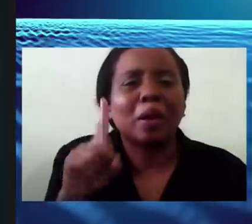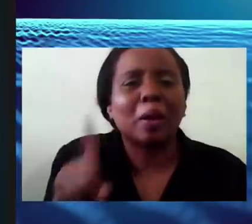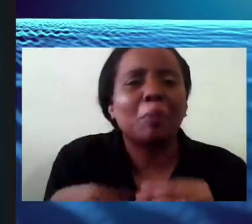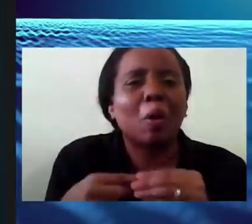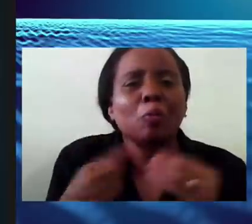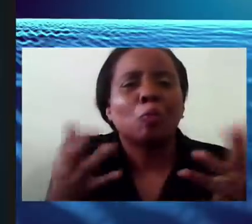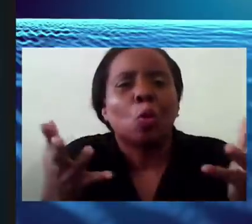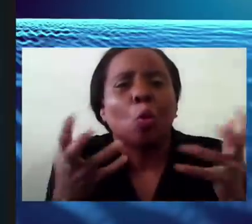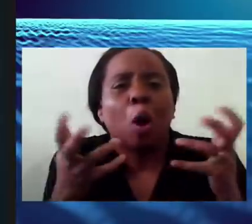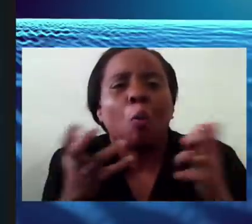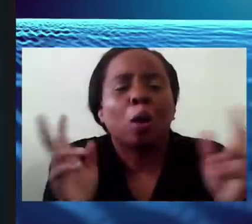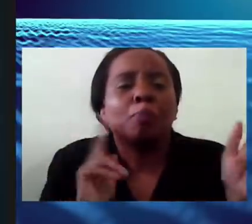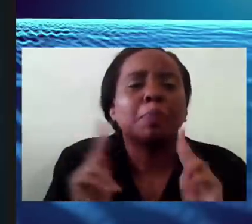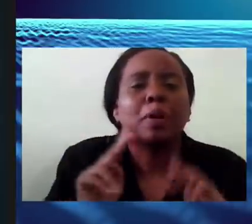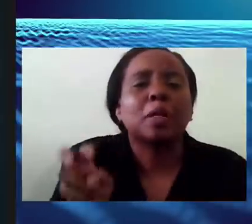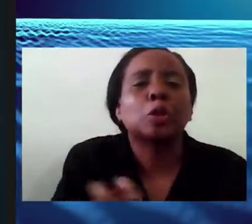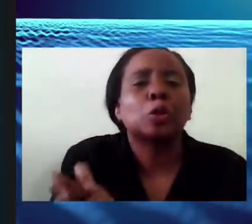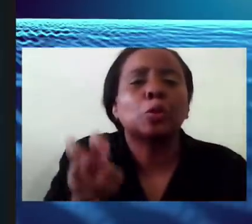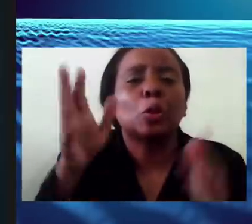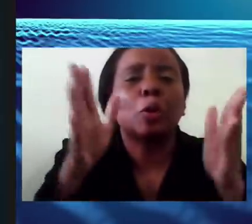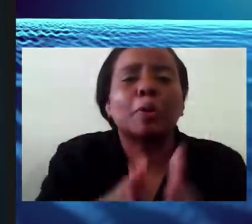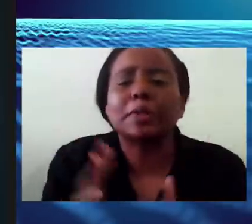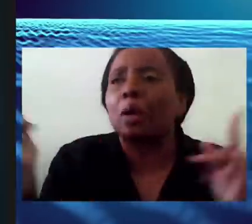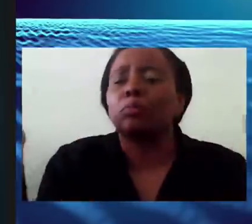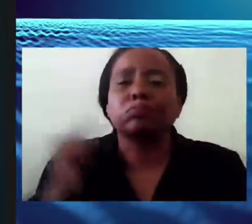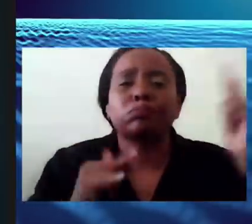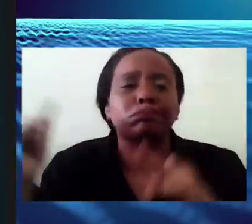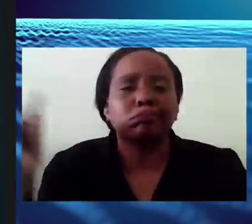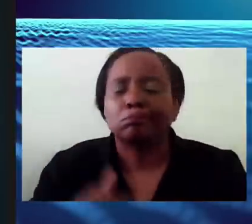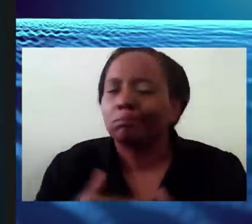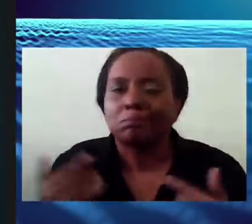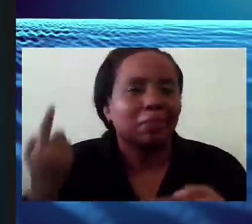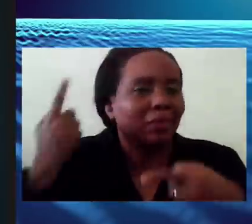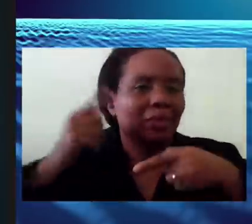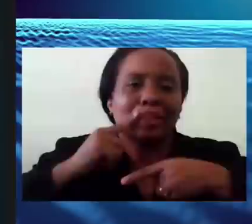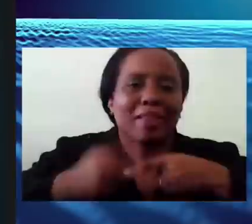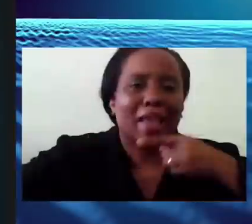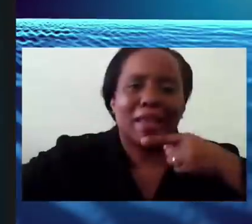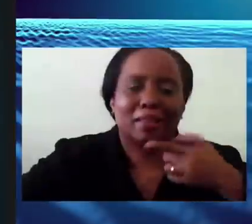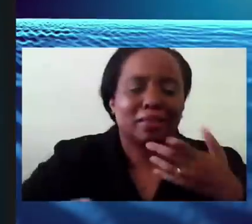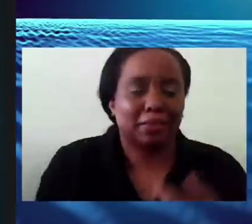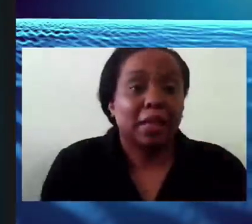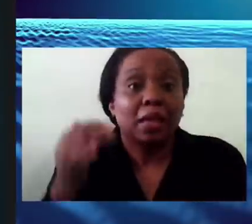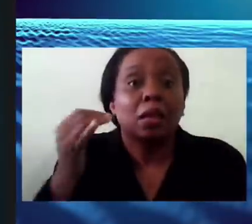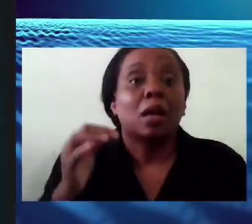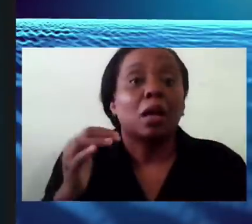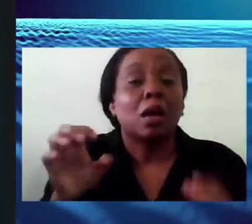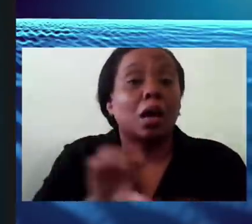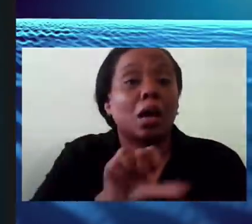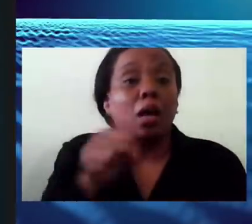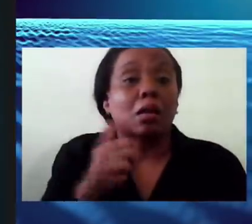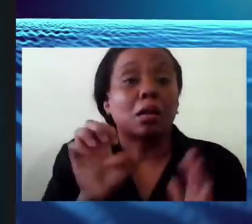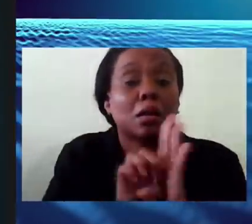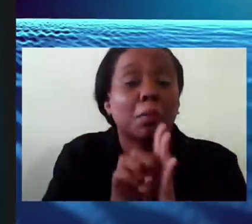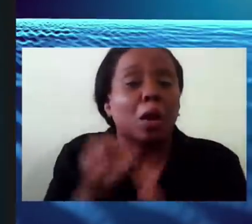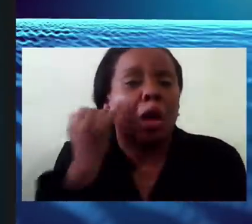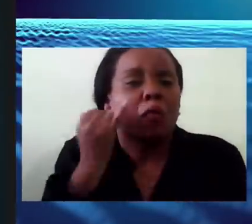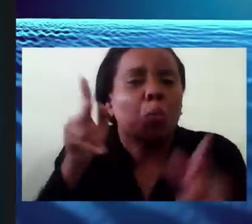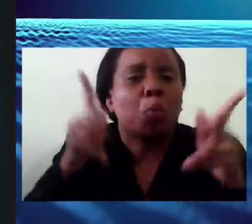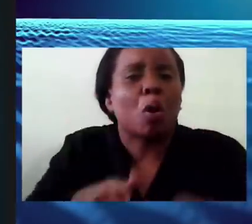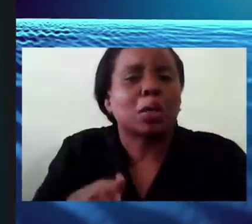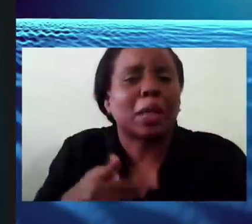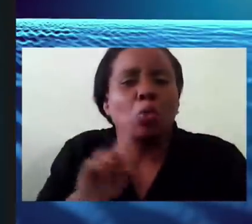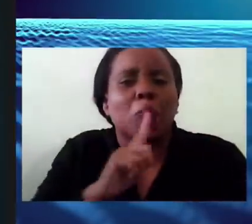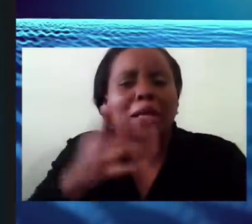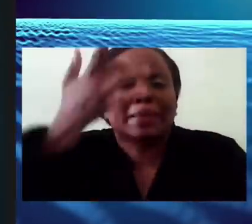our airspace open. If there's a major emergency and somebody had to be airlifted out, we can't get them out with the airport closed. So having